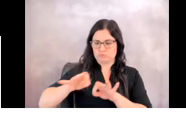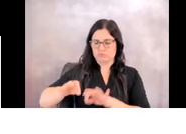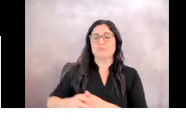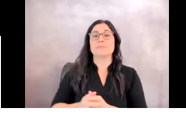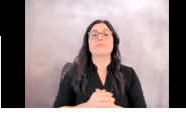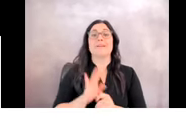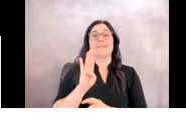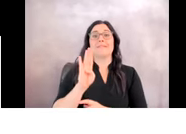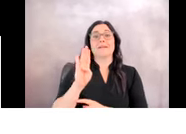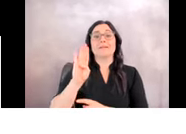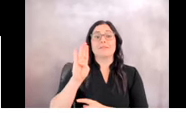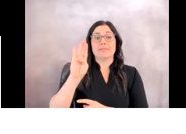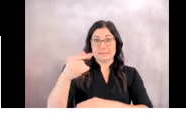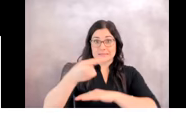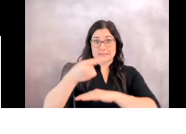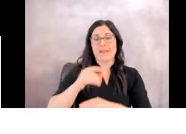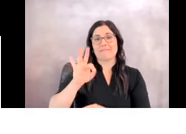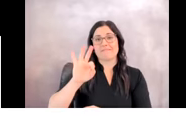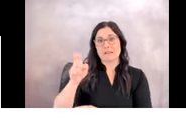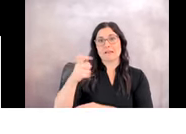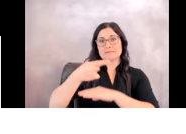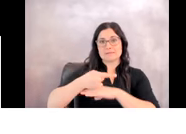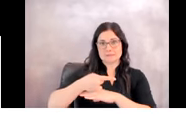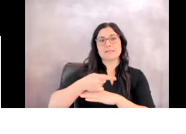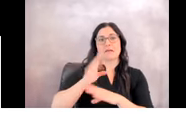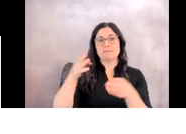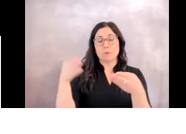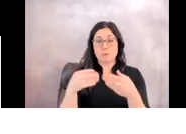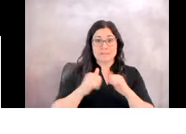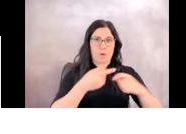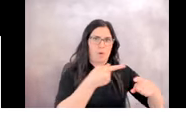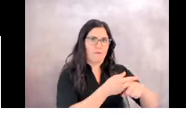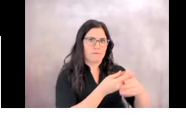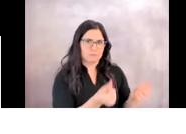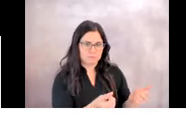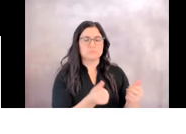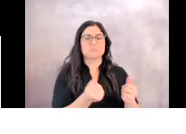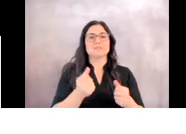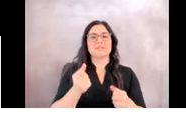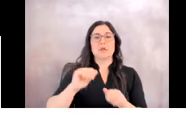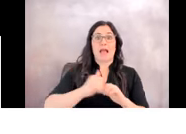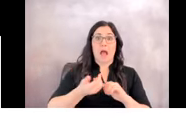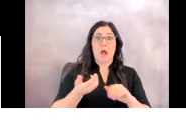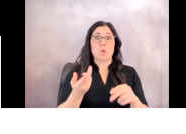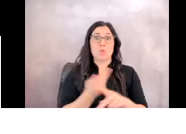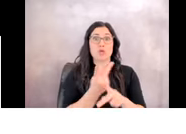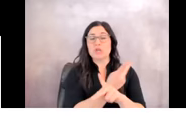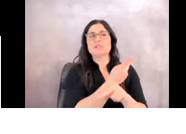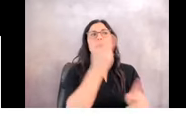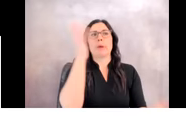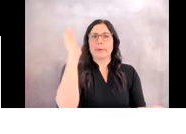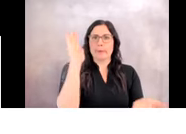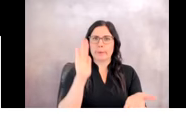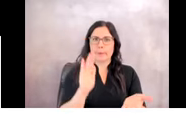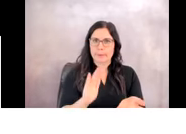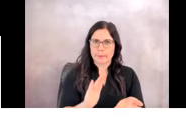some flex day strands in the fall on conflict management and de-escalation, student performance and